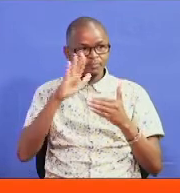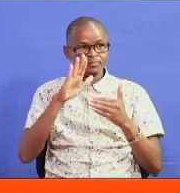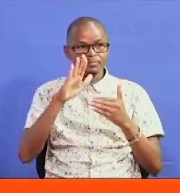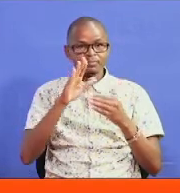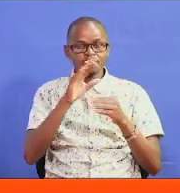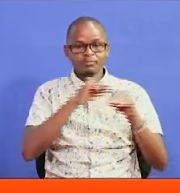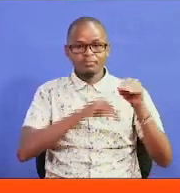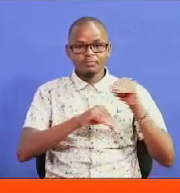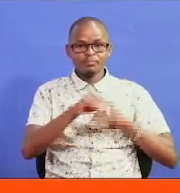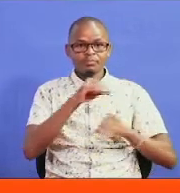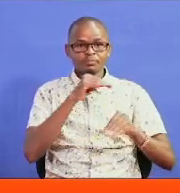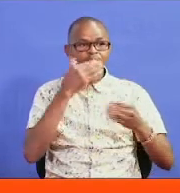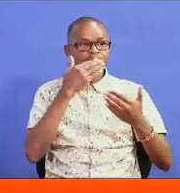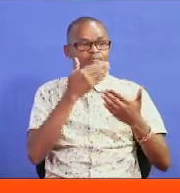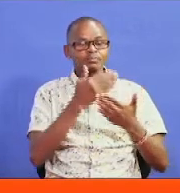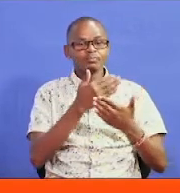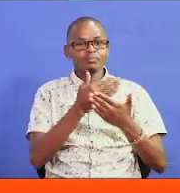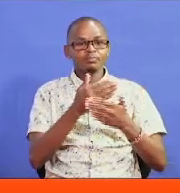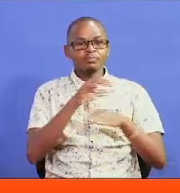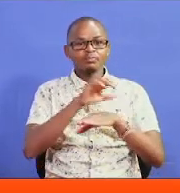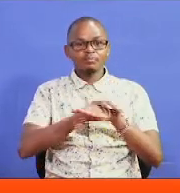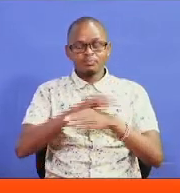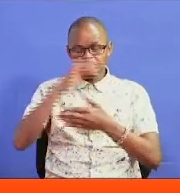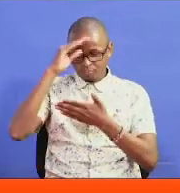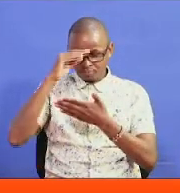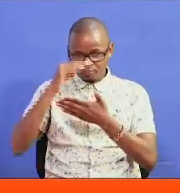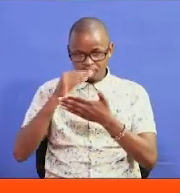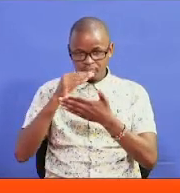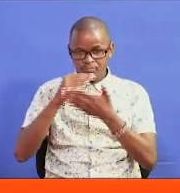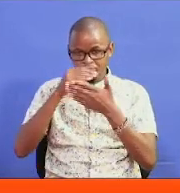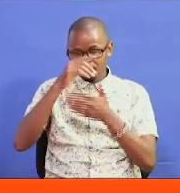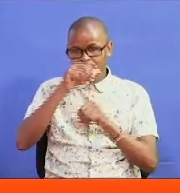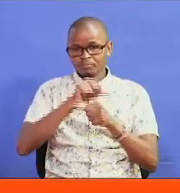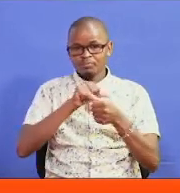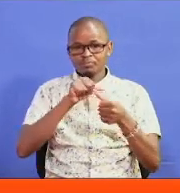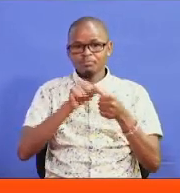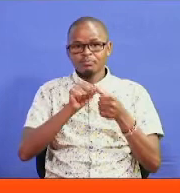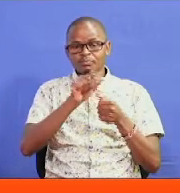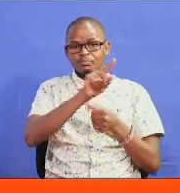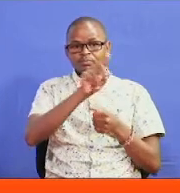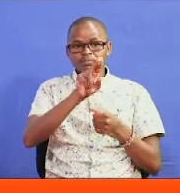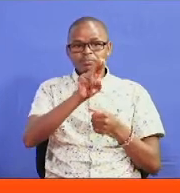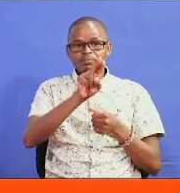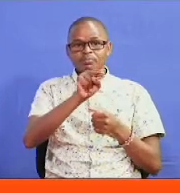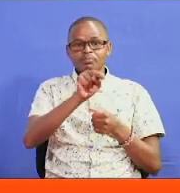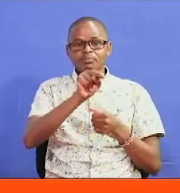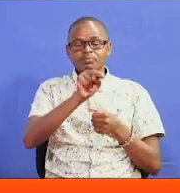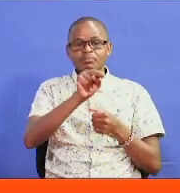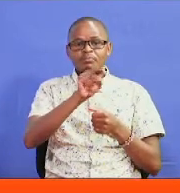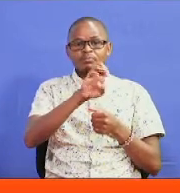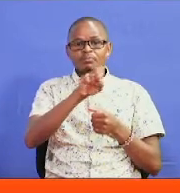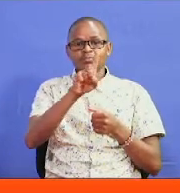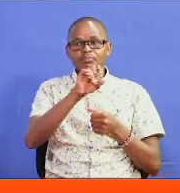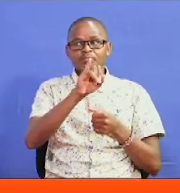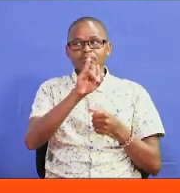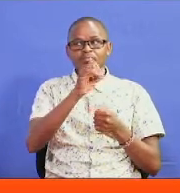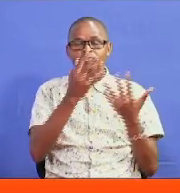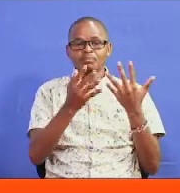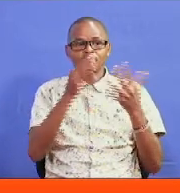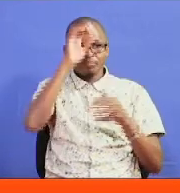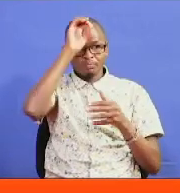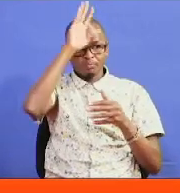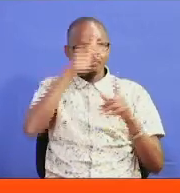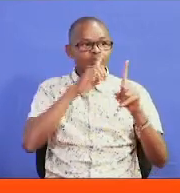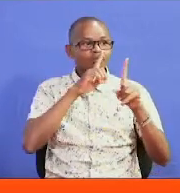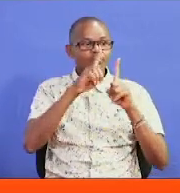input, Daktari. Thank you so much. We get to learn a lot, of course, about zoonoses, a lot of things that we didn't know. Yeah. And surprisingly,